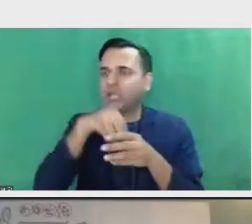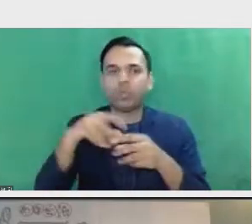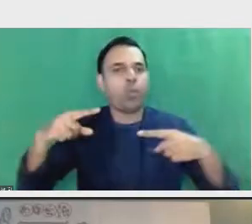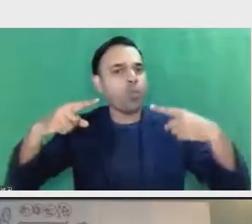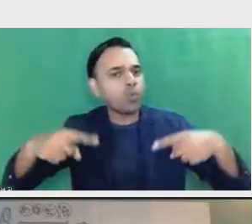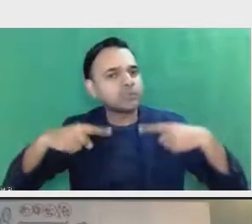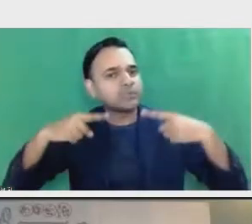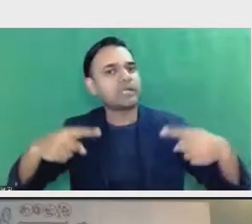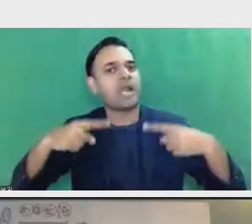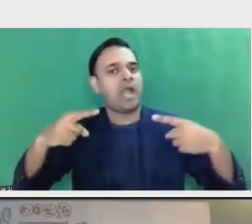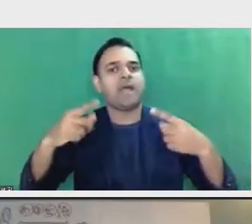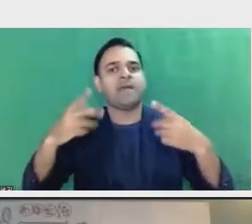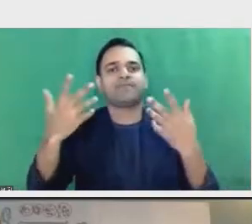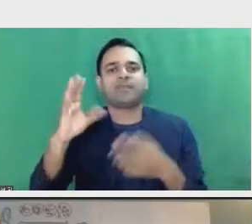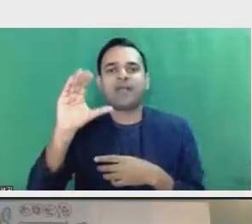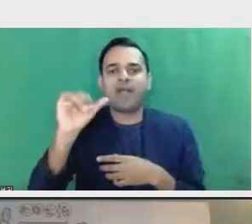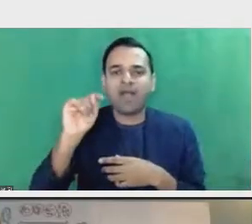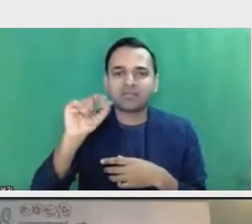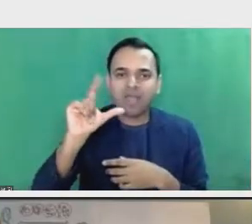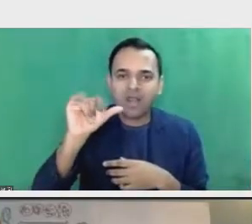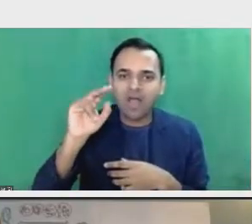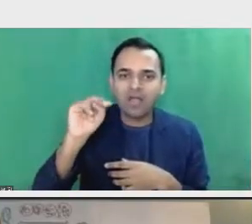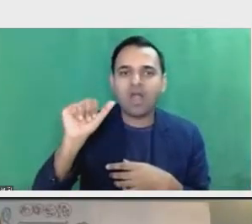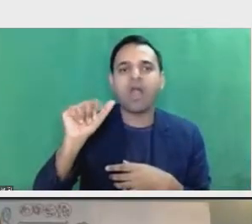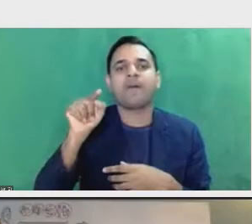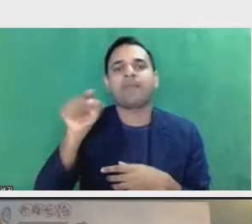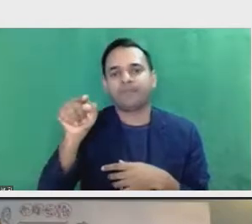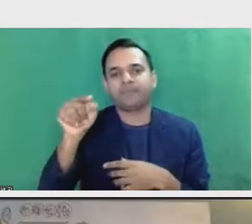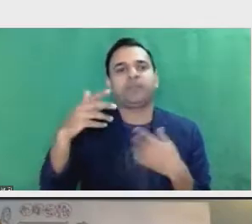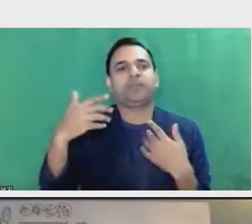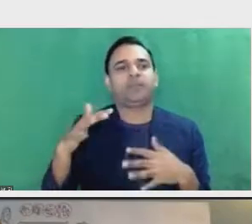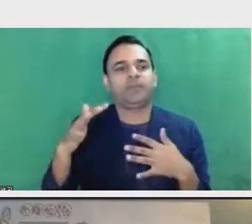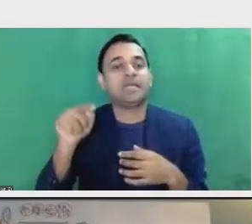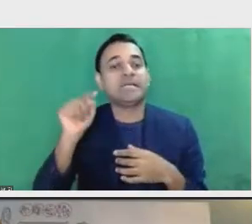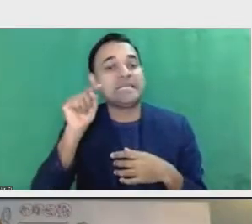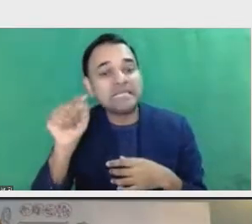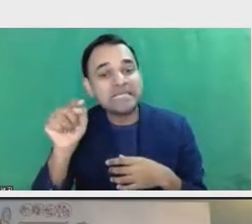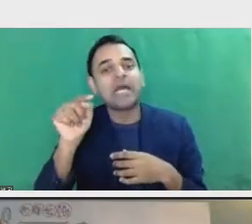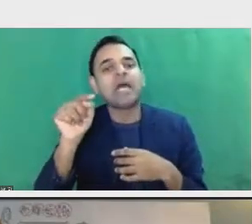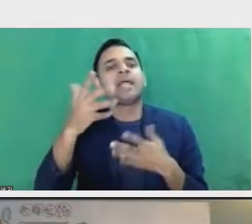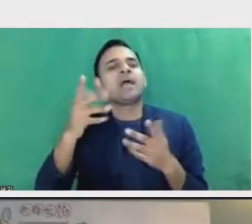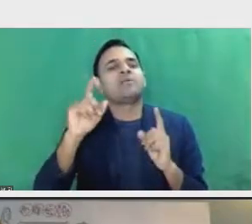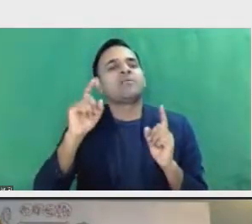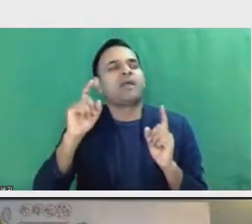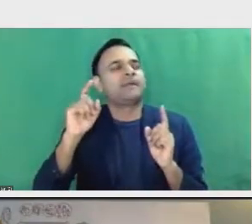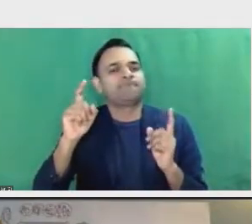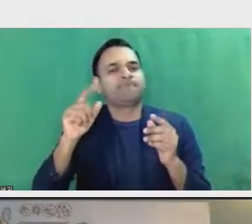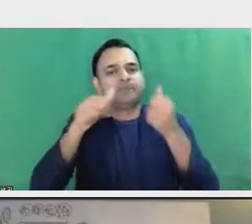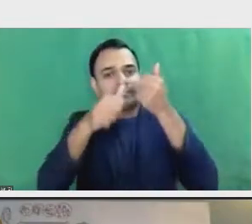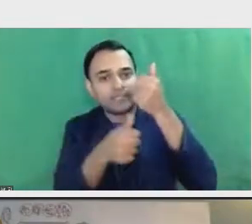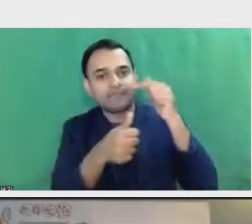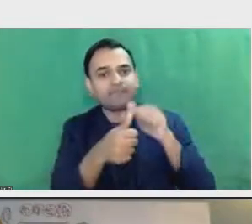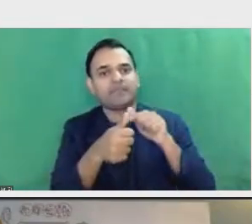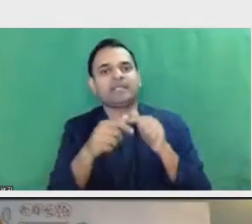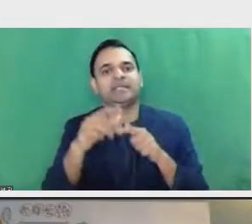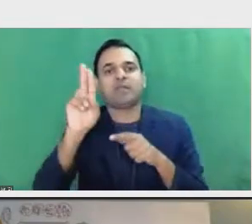ambassadors, Anita Pipan and her predecessor, Sabina Stadler, UN High Commissioner for Human Rights, Michelle Bachelet, Inger Anderson from the UN